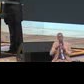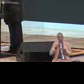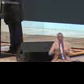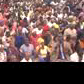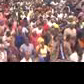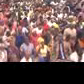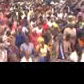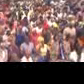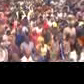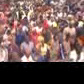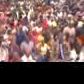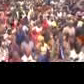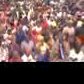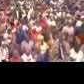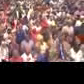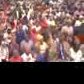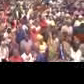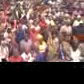life.